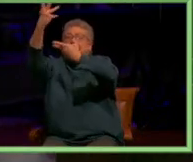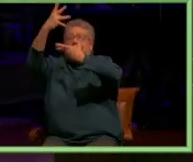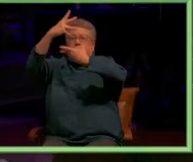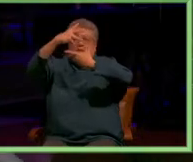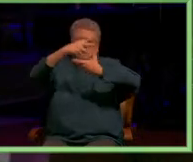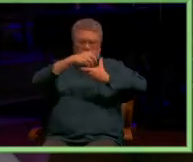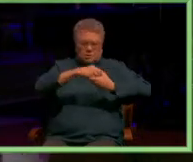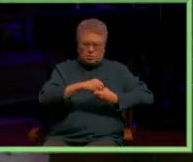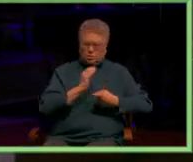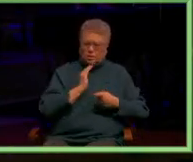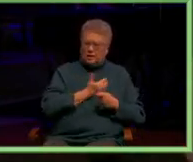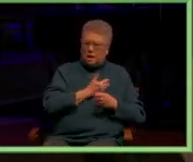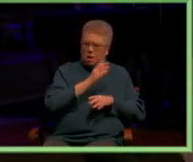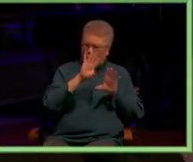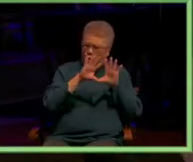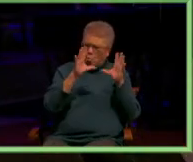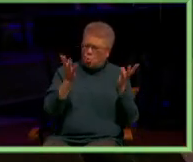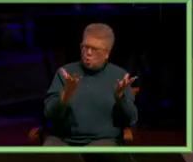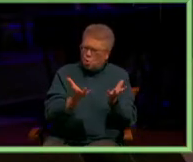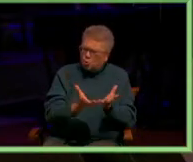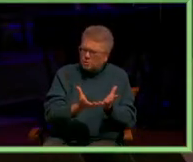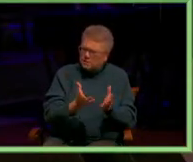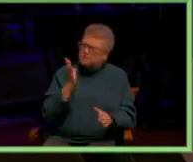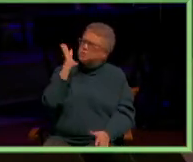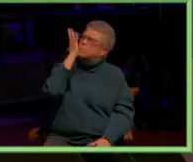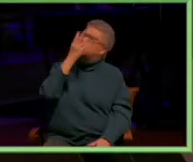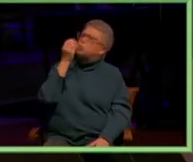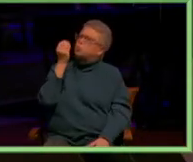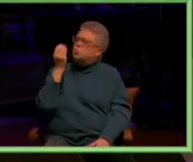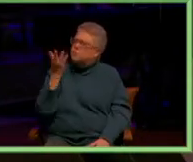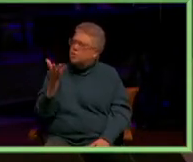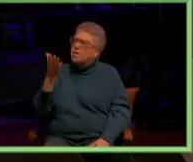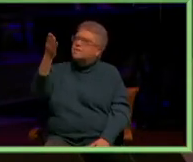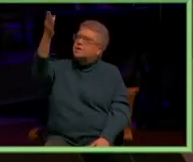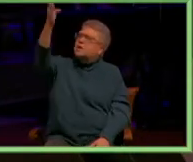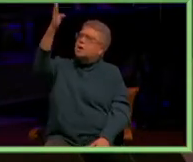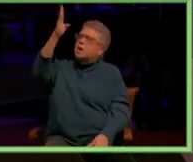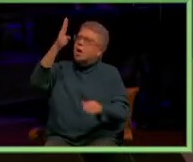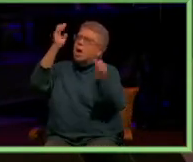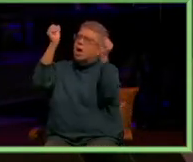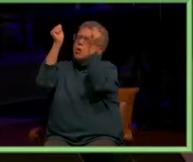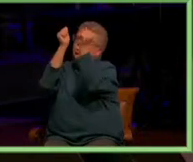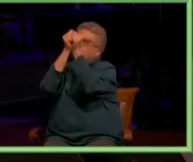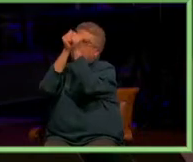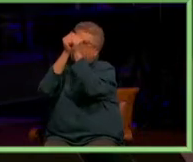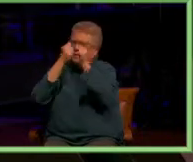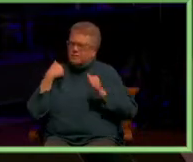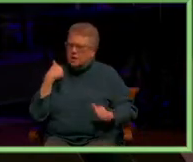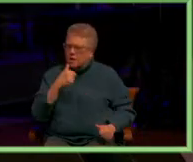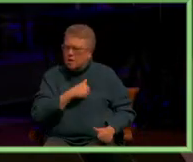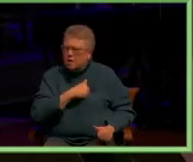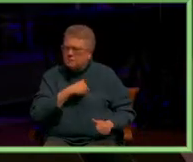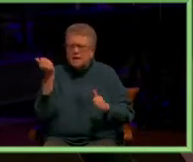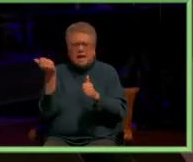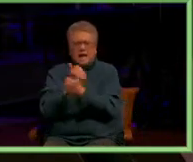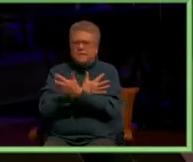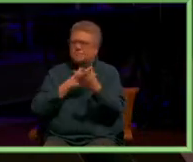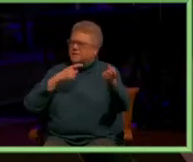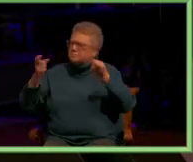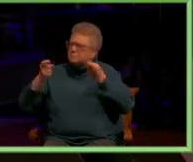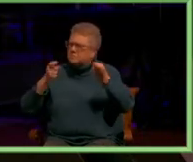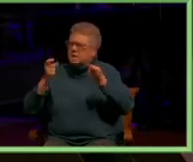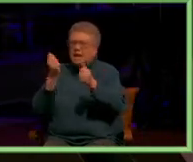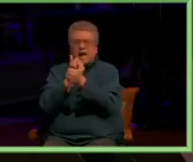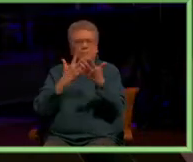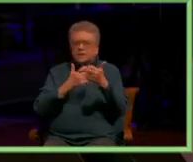beauty of the Christmas story. This is the beauty of God with us. All things are under him. All things are over